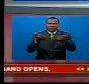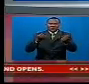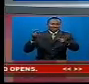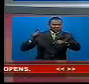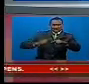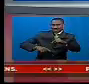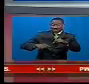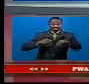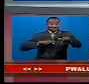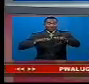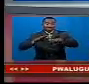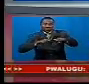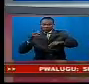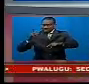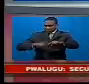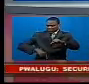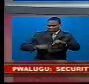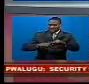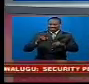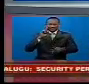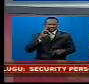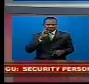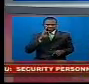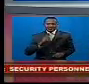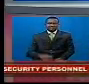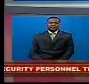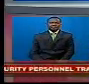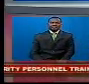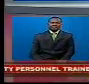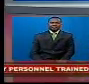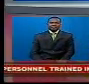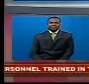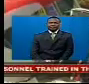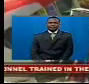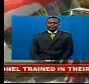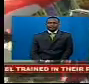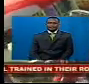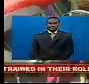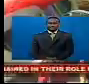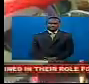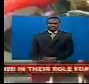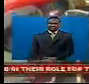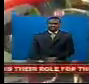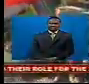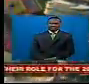difficult. GTV News visited the streets of Ashaiman and brings you more of the confusion.